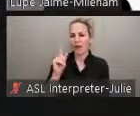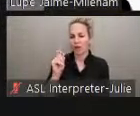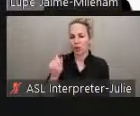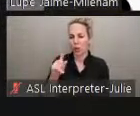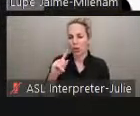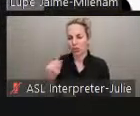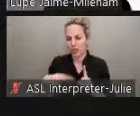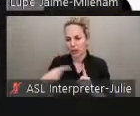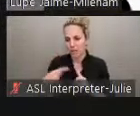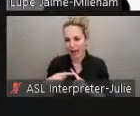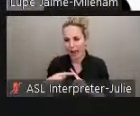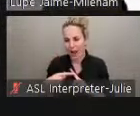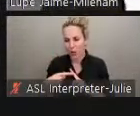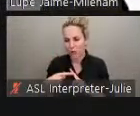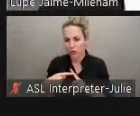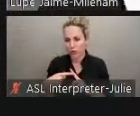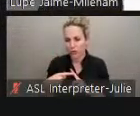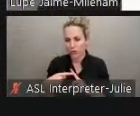about the